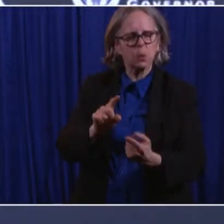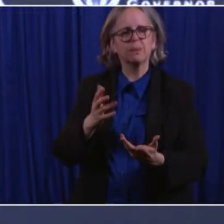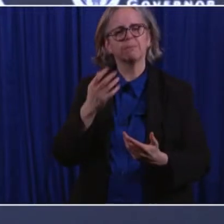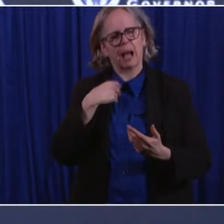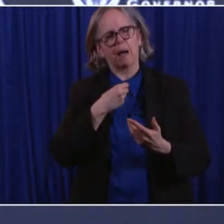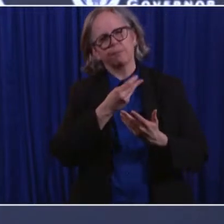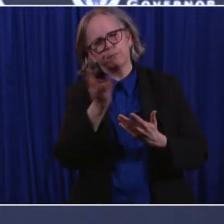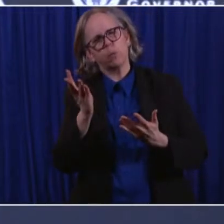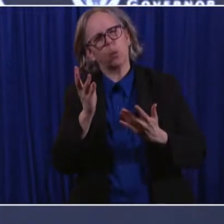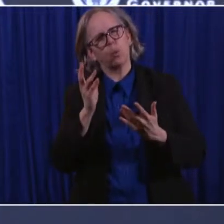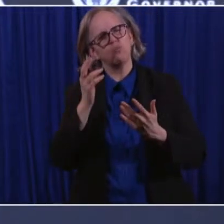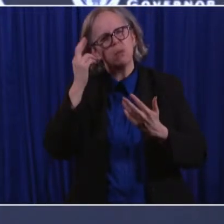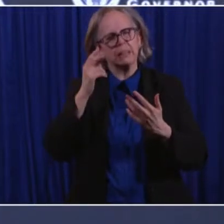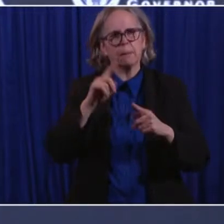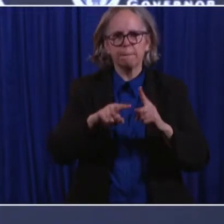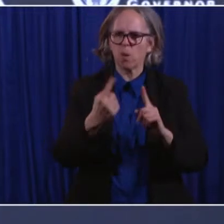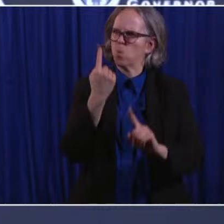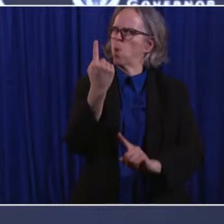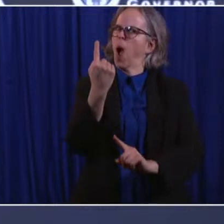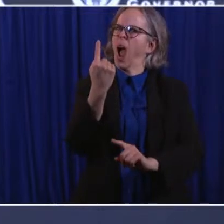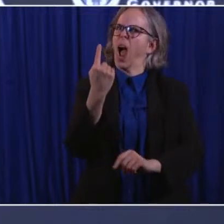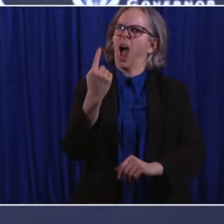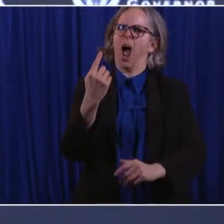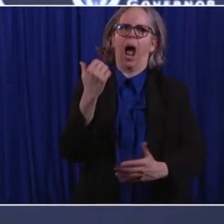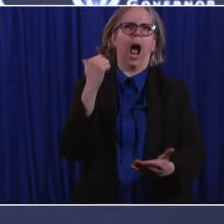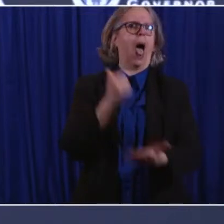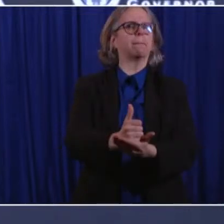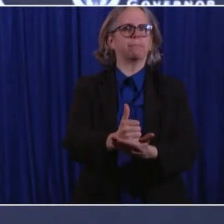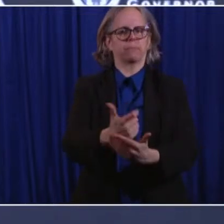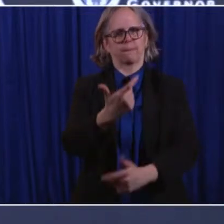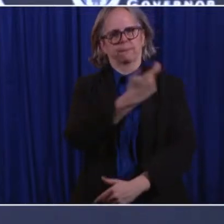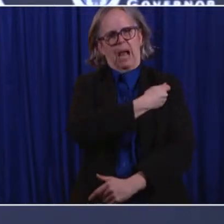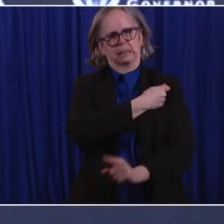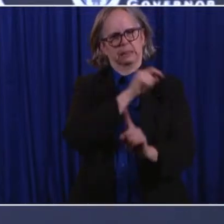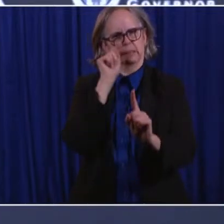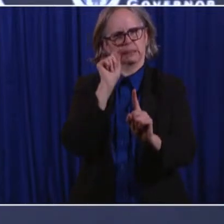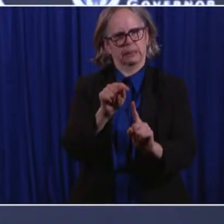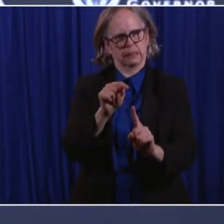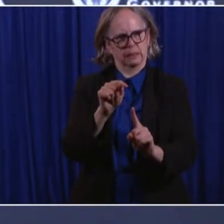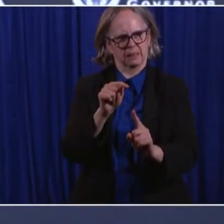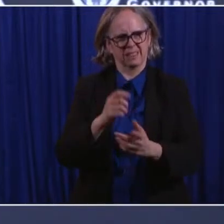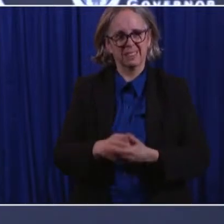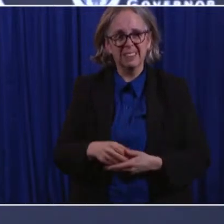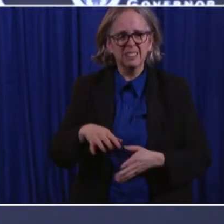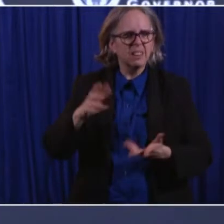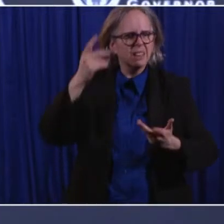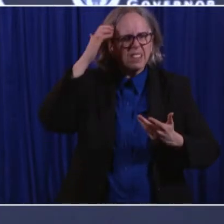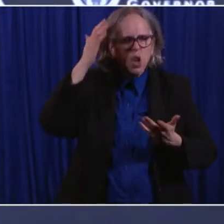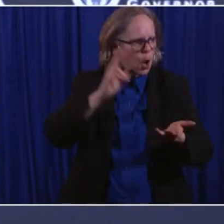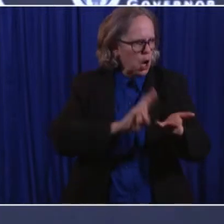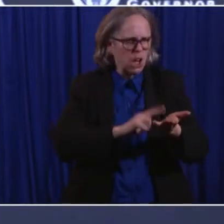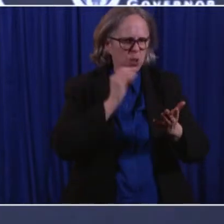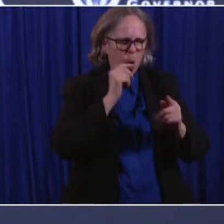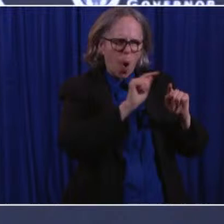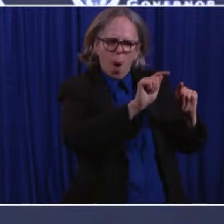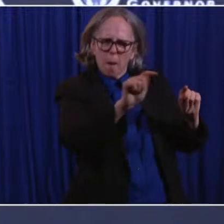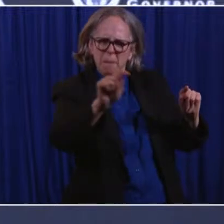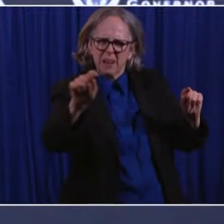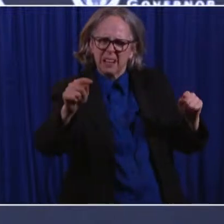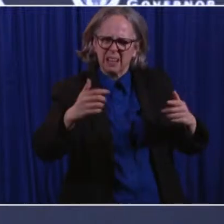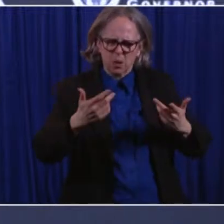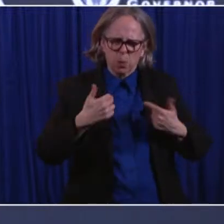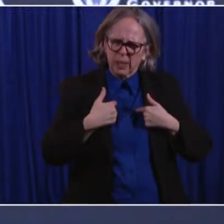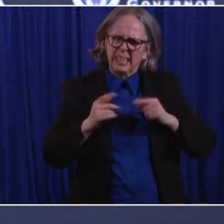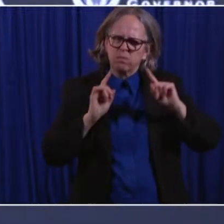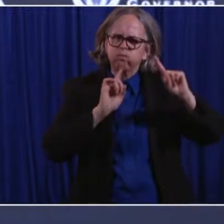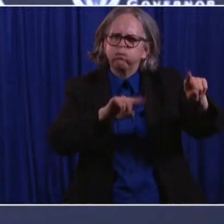have the vaccine, and not only have we been through each nursing home 3 times and each assisted living 3 times with the vaccine, we're going back and